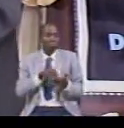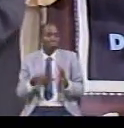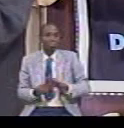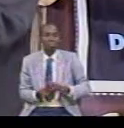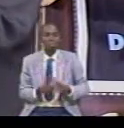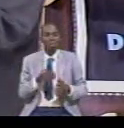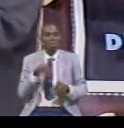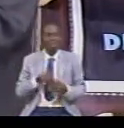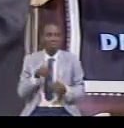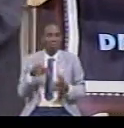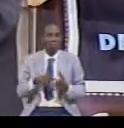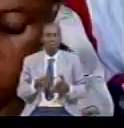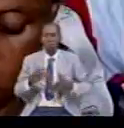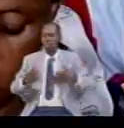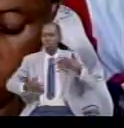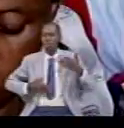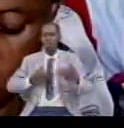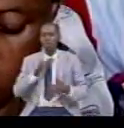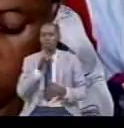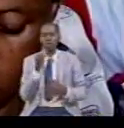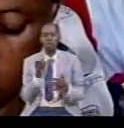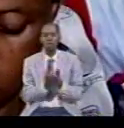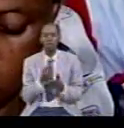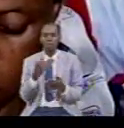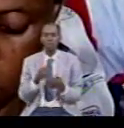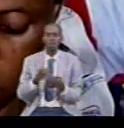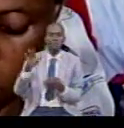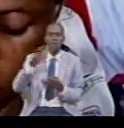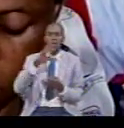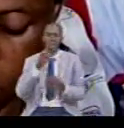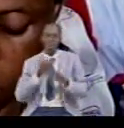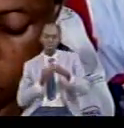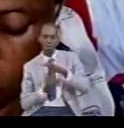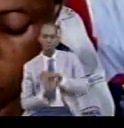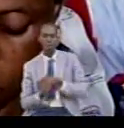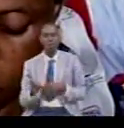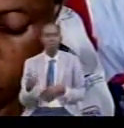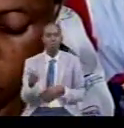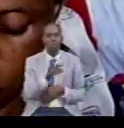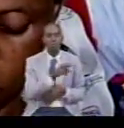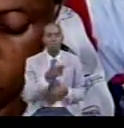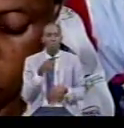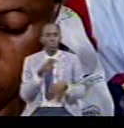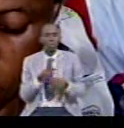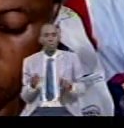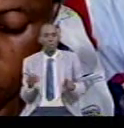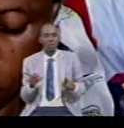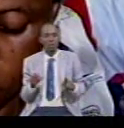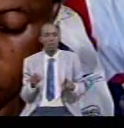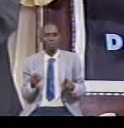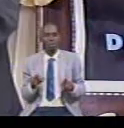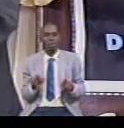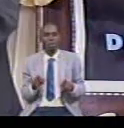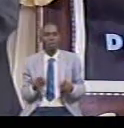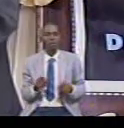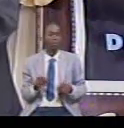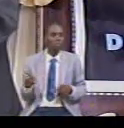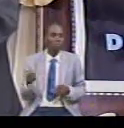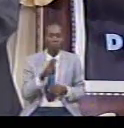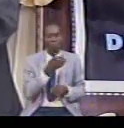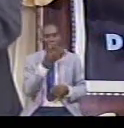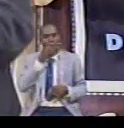not, that the spirits are subject unto you. Then he says, but rather